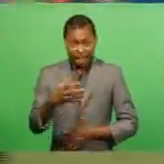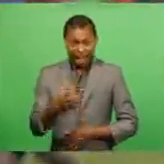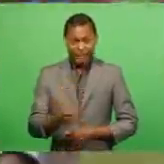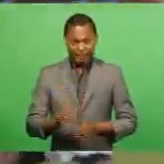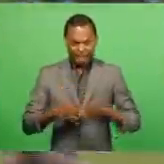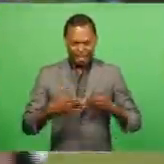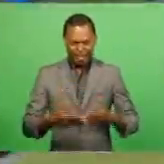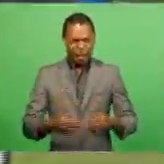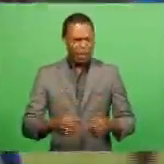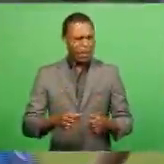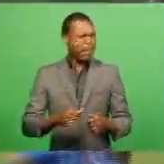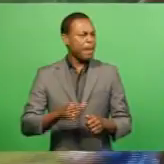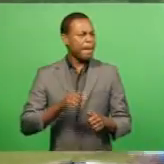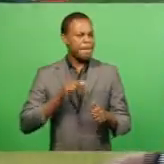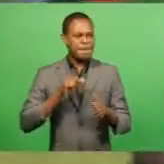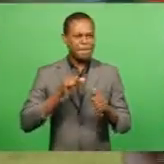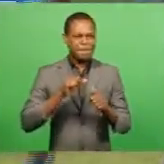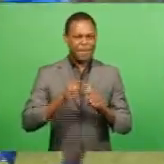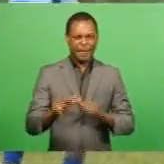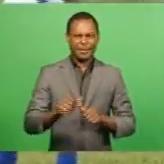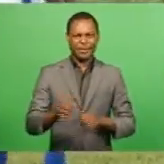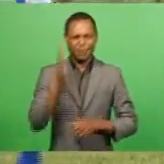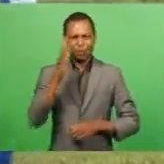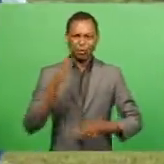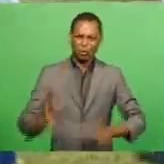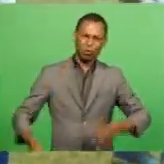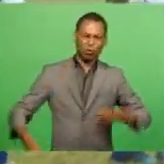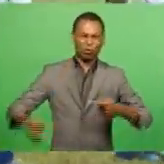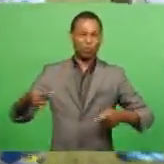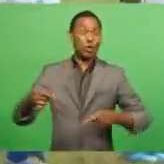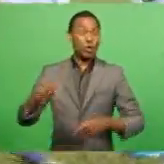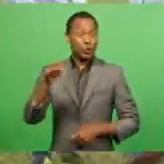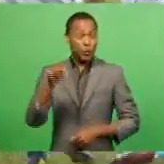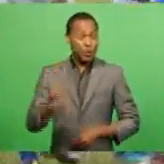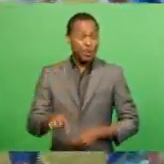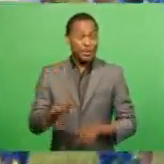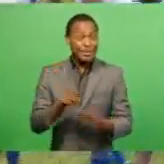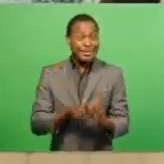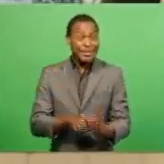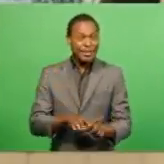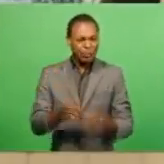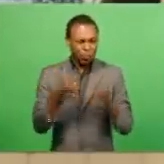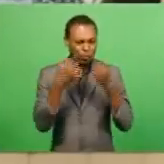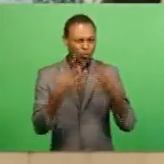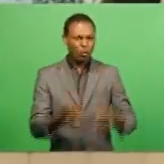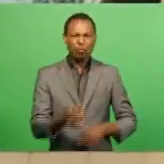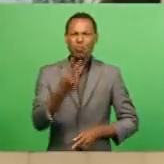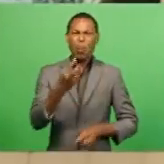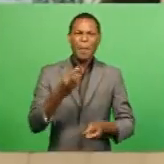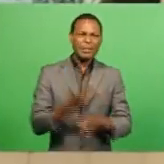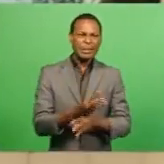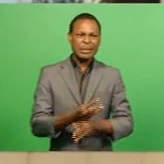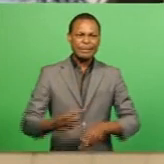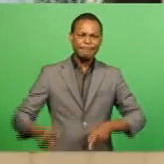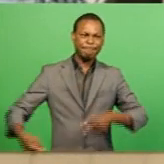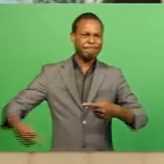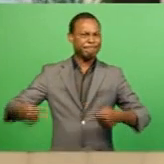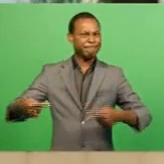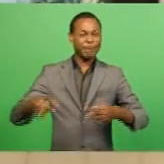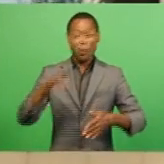school rivalry. What I would like to say is it's like a clash of two mountains. So I